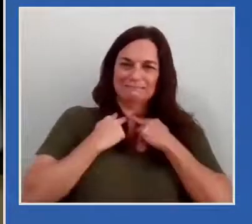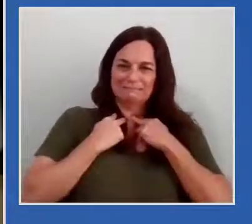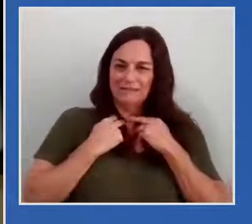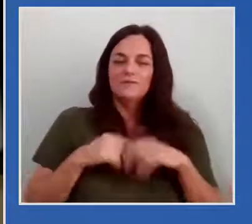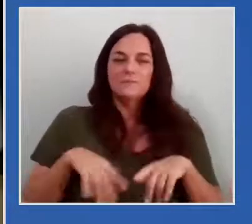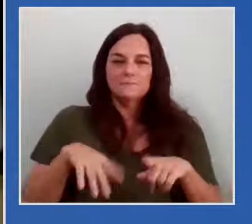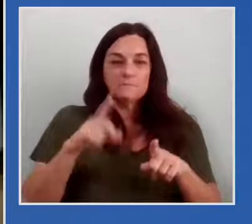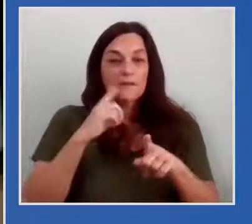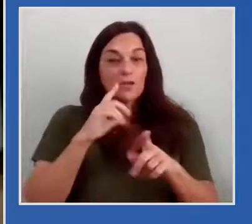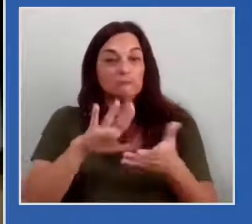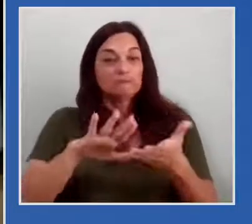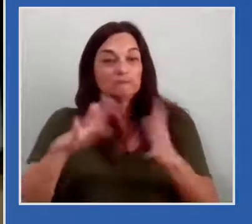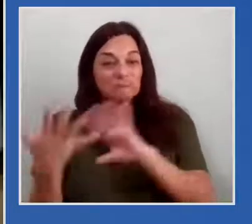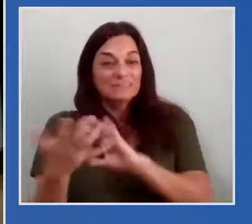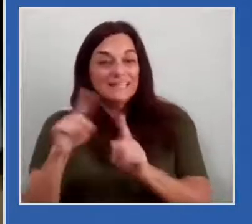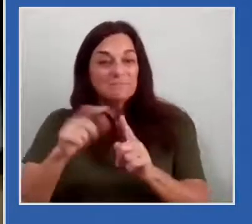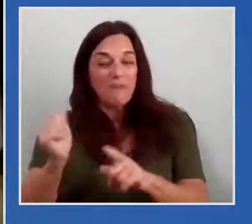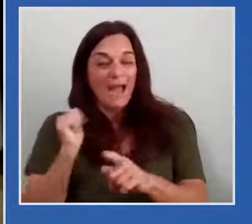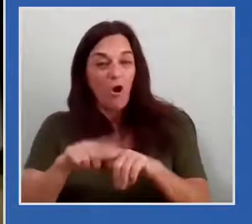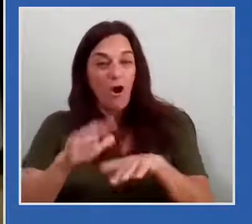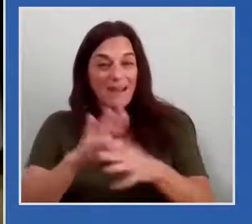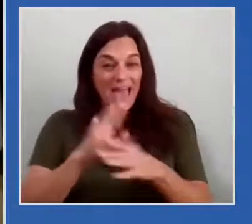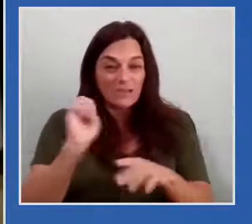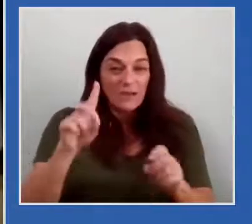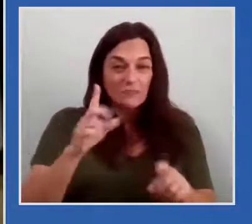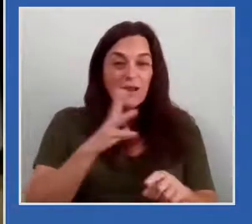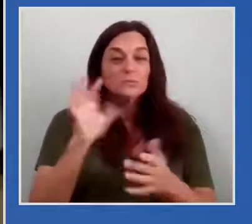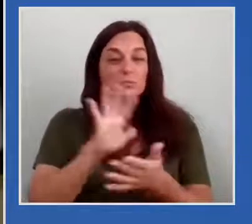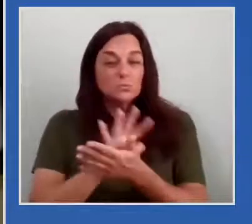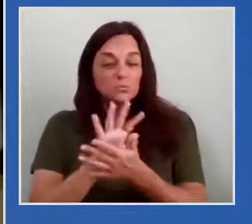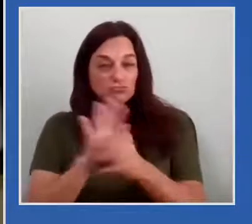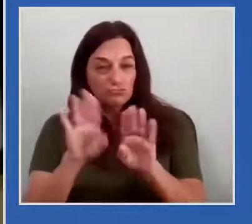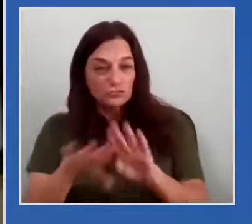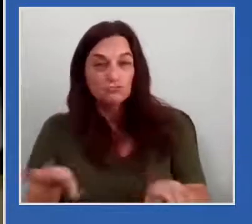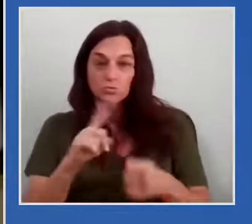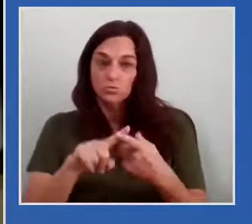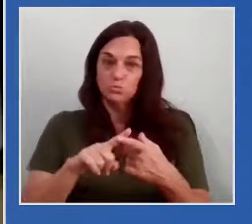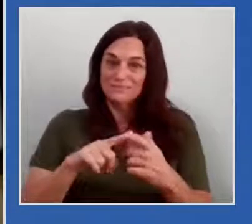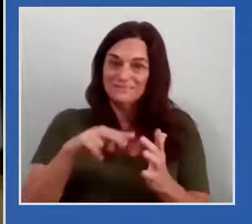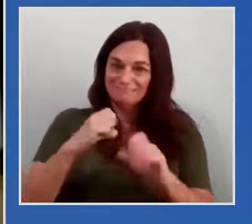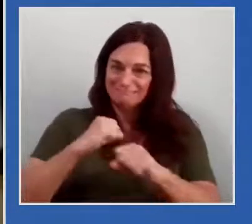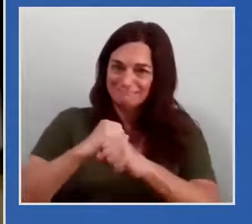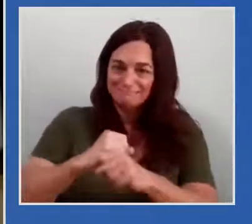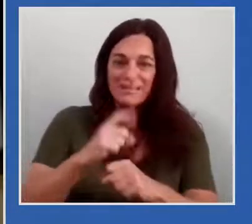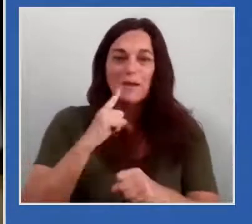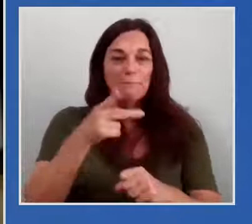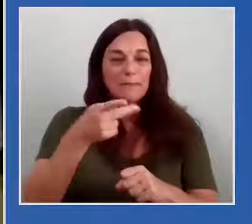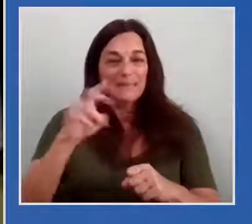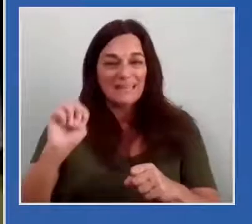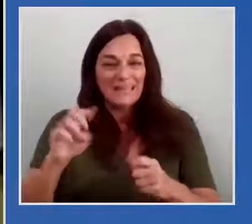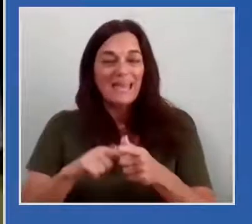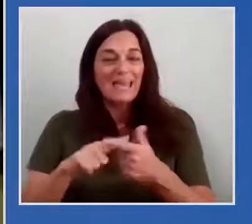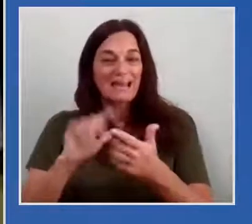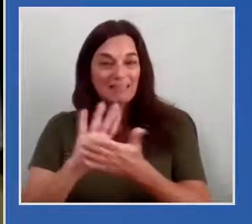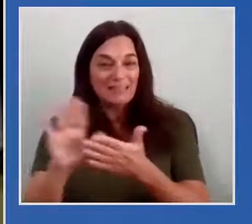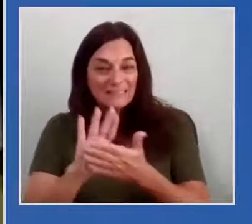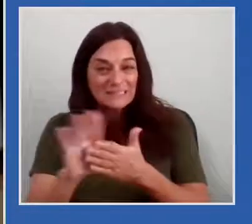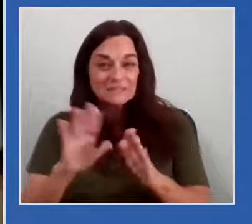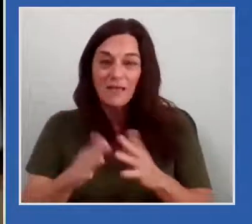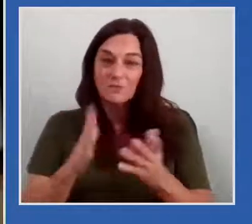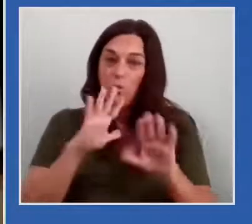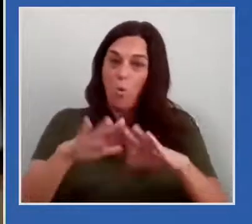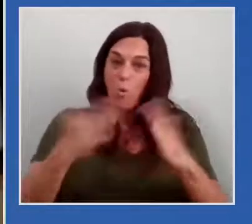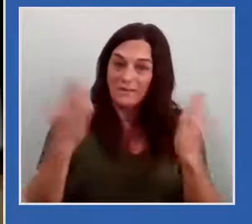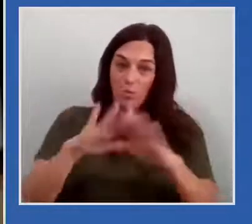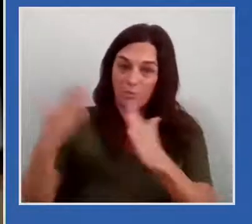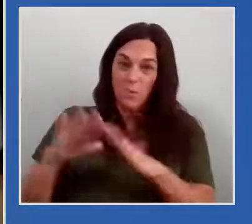on educators and school children, standing in the way of support to get them PPE and cleaning supplies and ventilation needed to reopen schools safely,